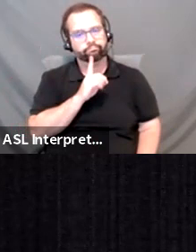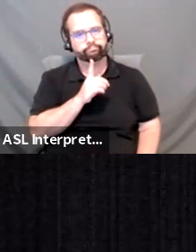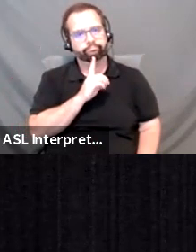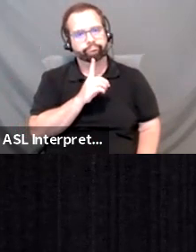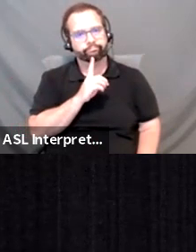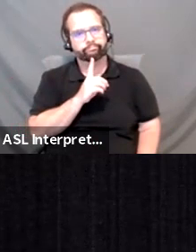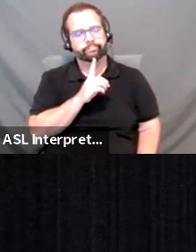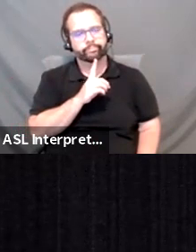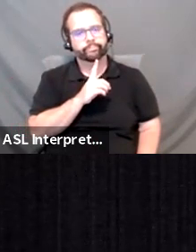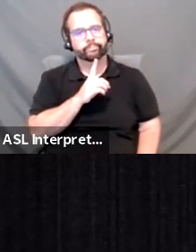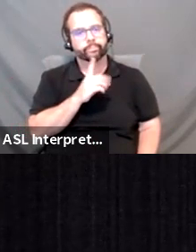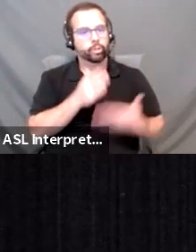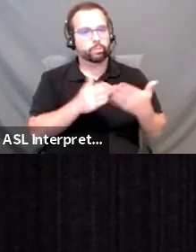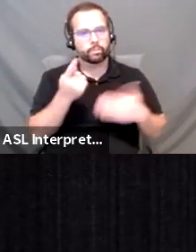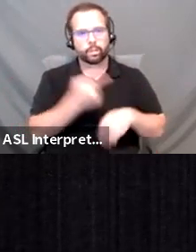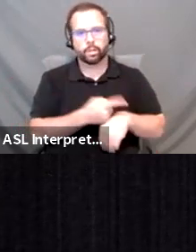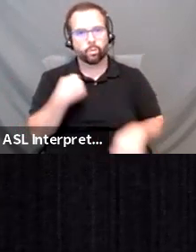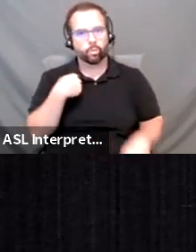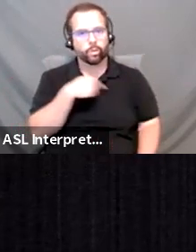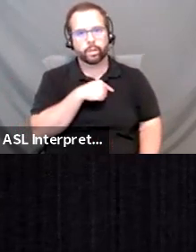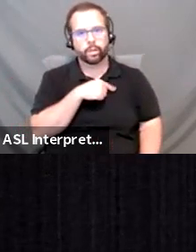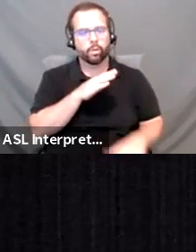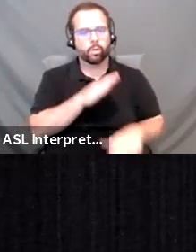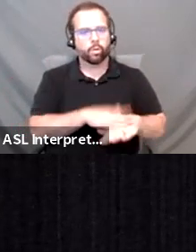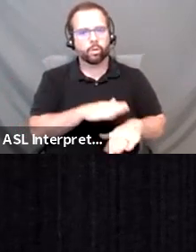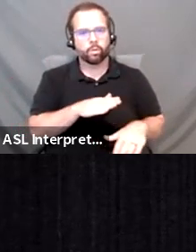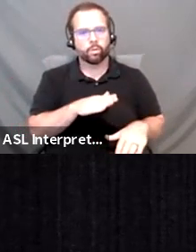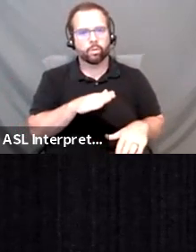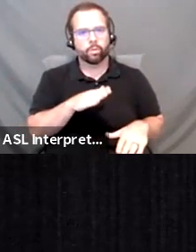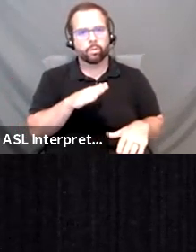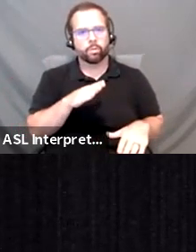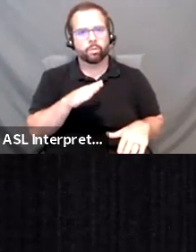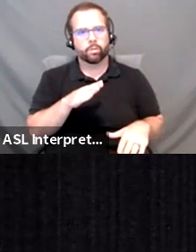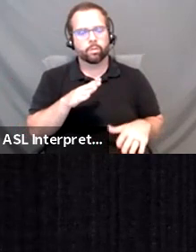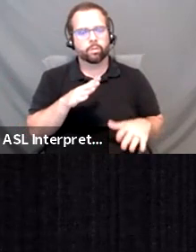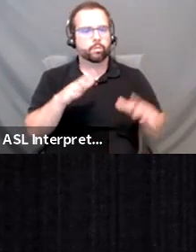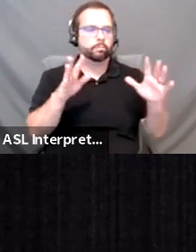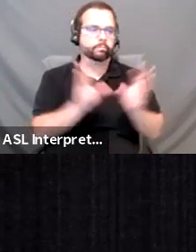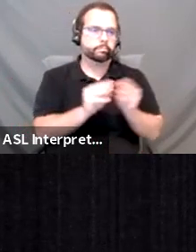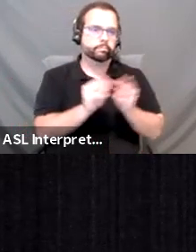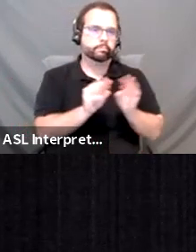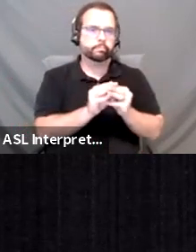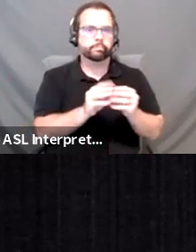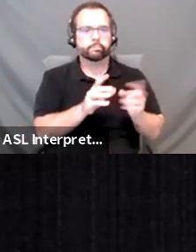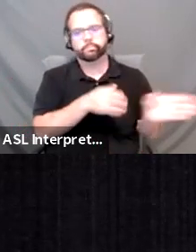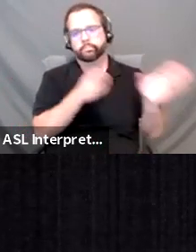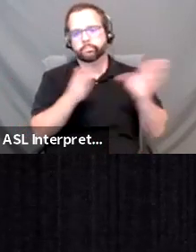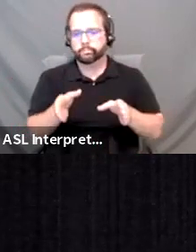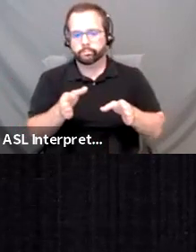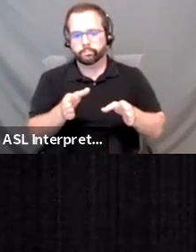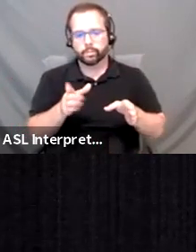there's been days where we're on our spill committee to our legislative committee